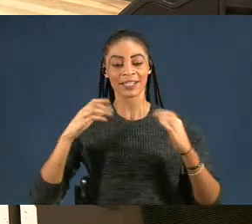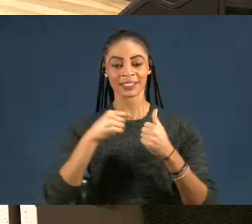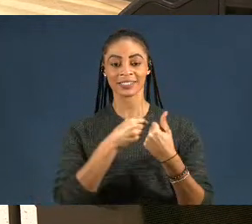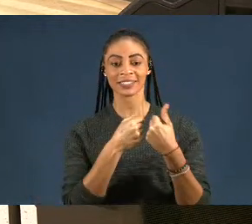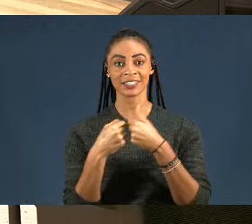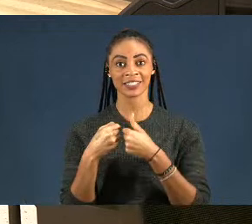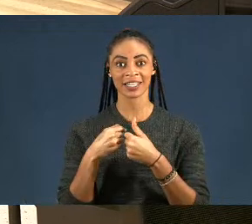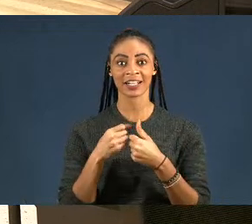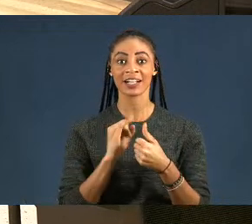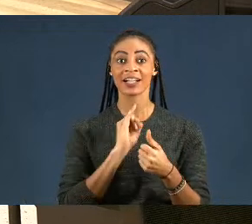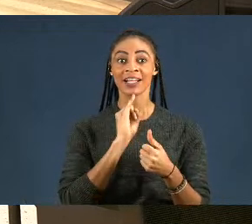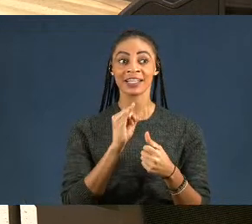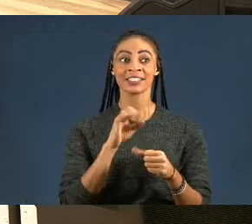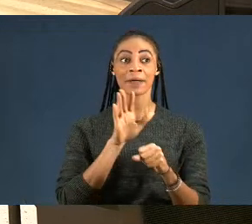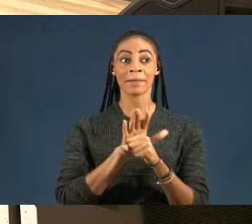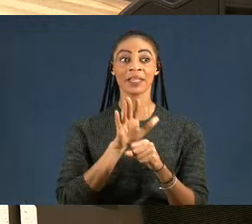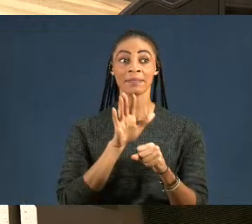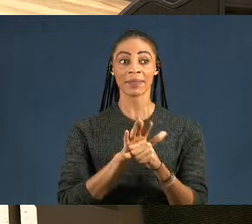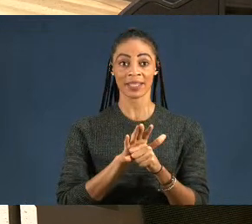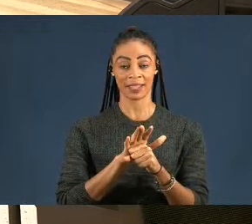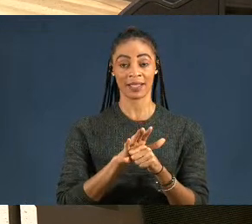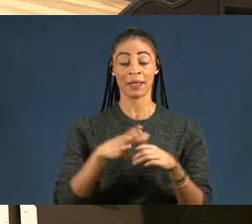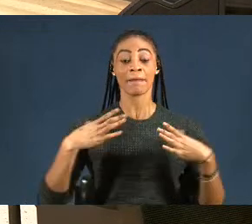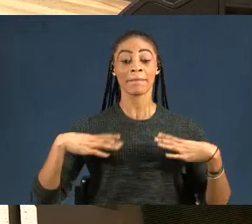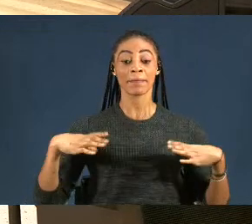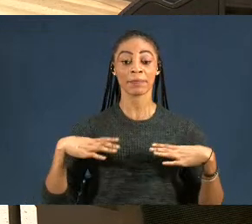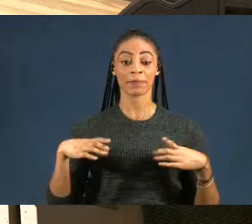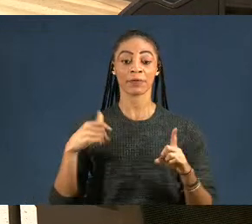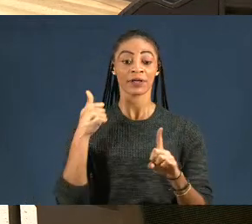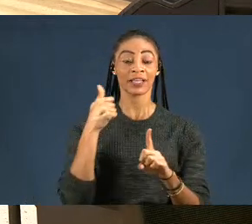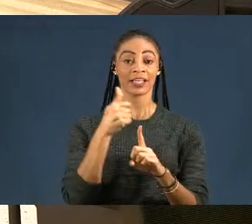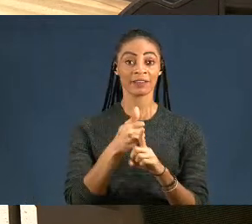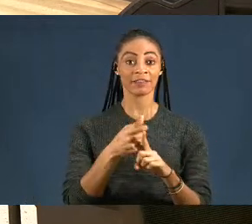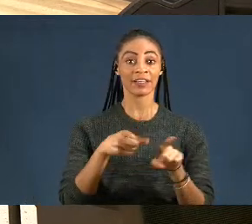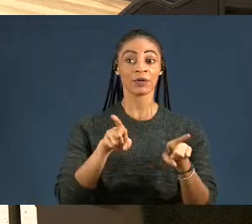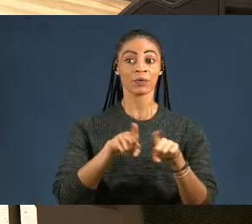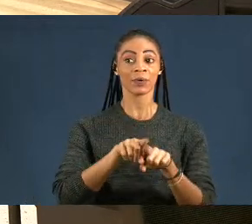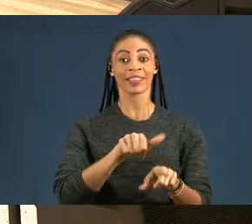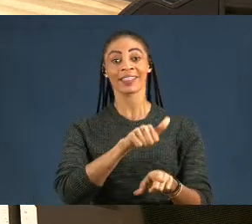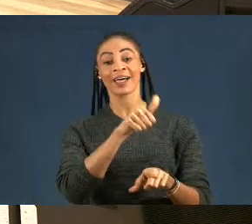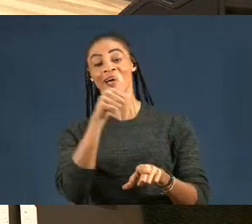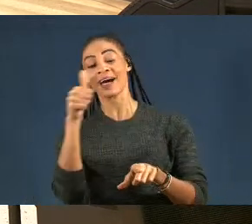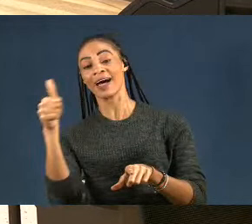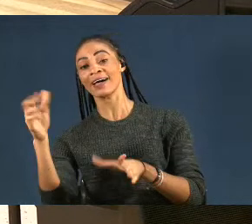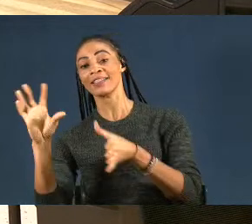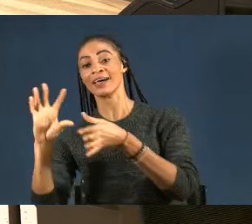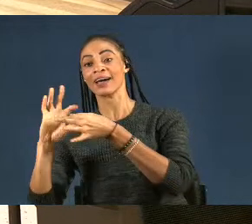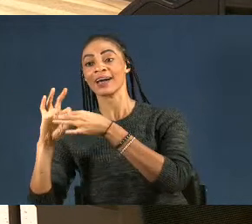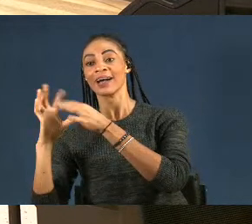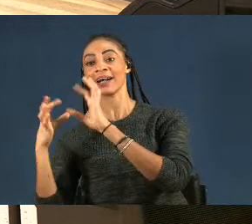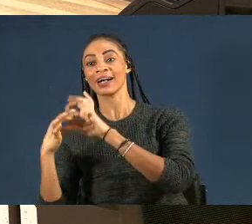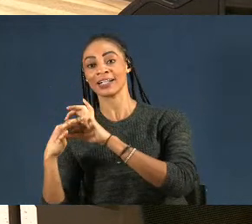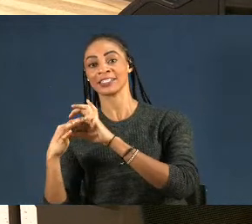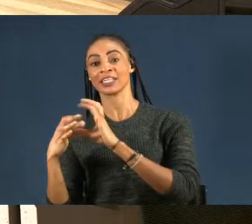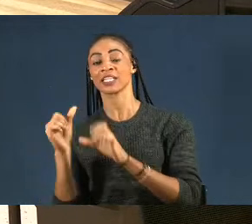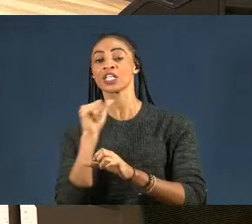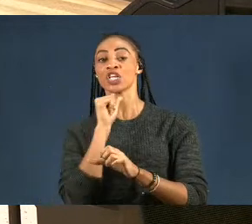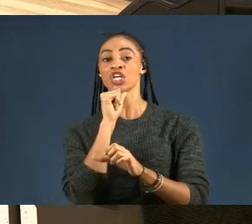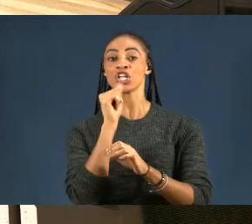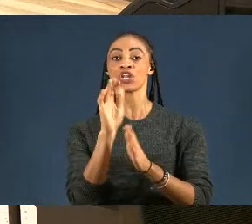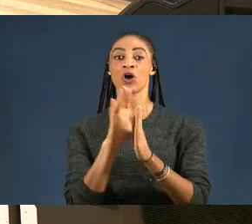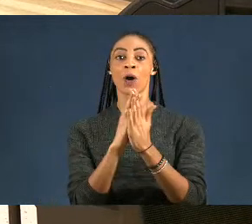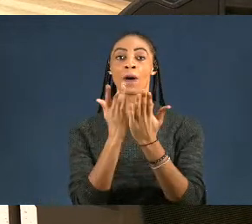by other cultures, not the biblical culture. The biblical culture and